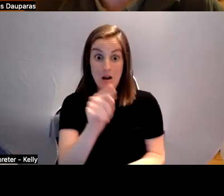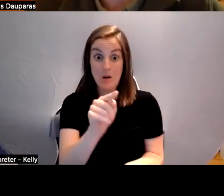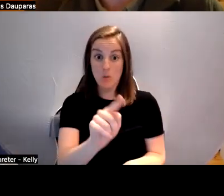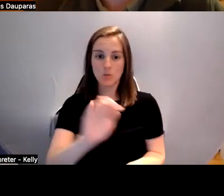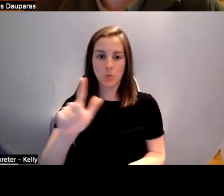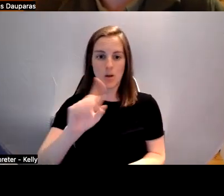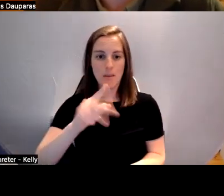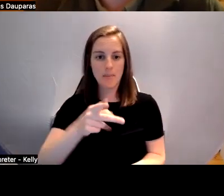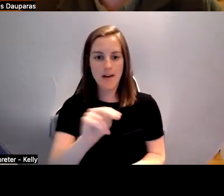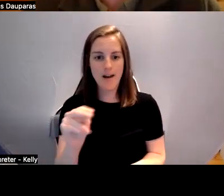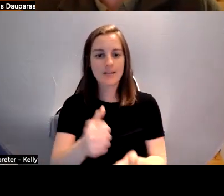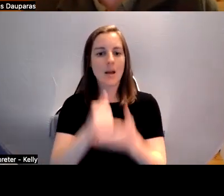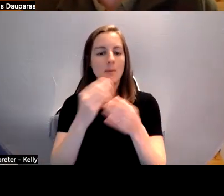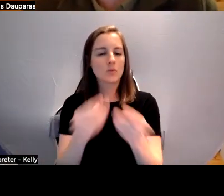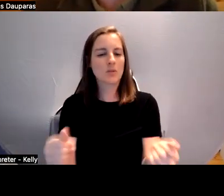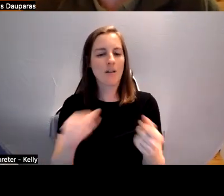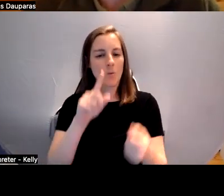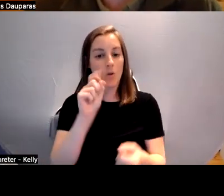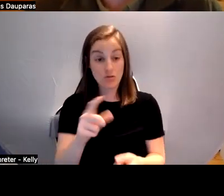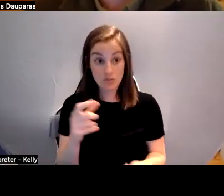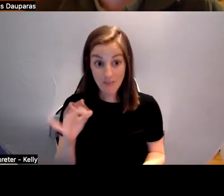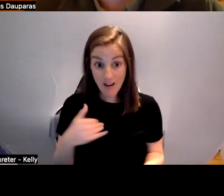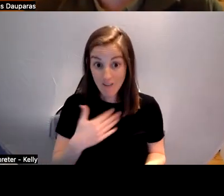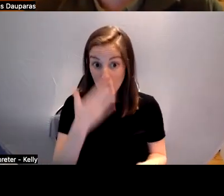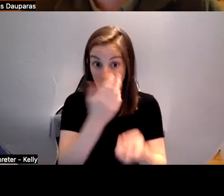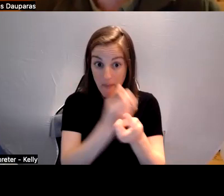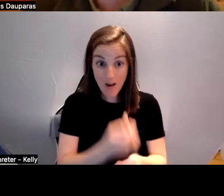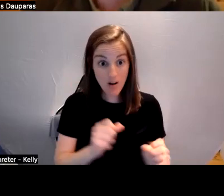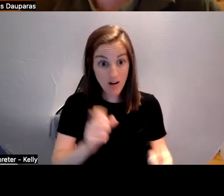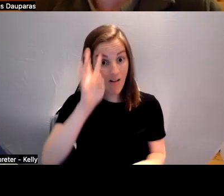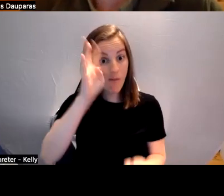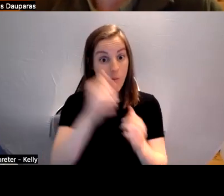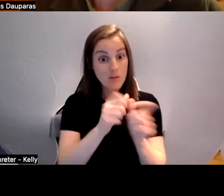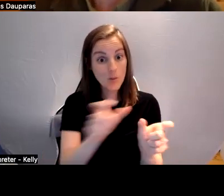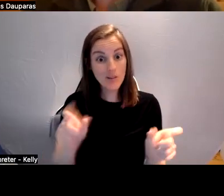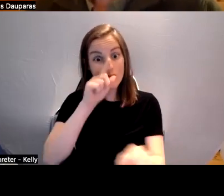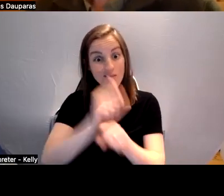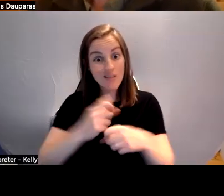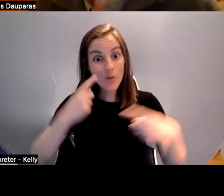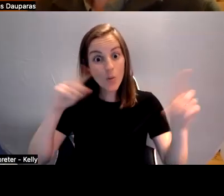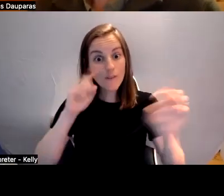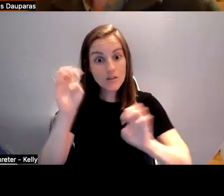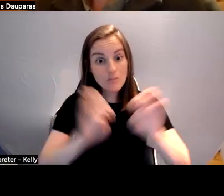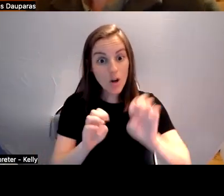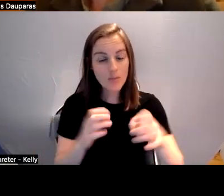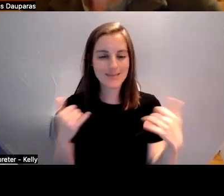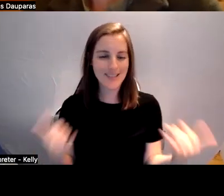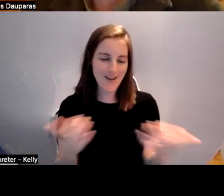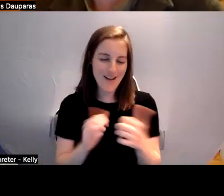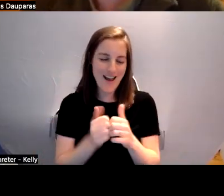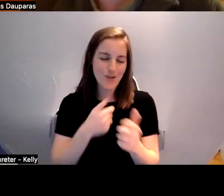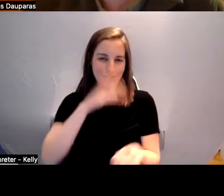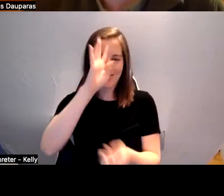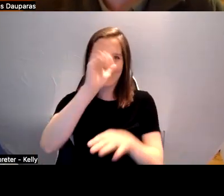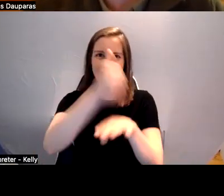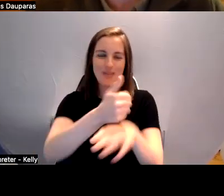this question. If you have a decent backbone, can you come up with a sequence that work in experiments? But now I guess the hard task is now, how do you come up with backbones